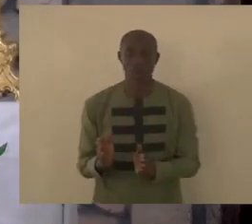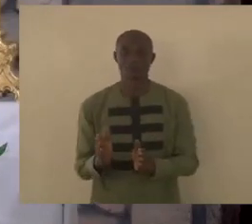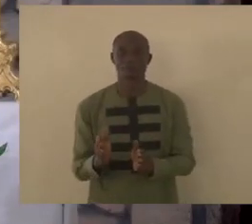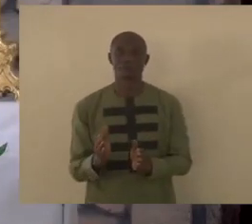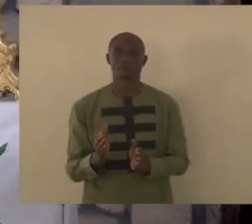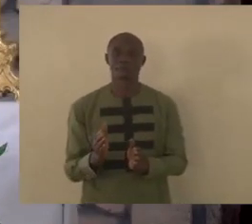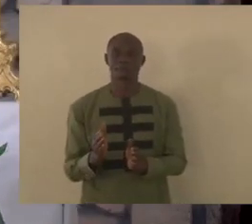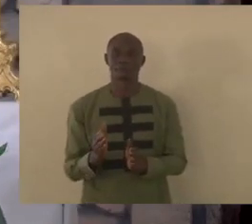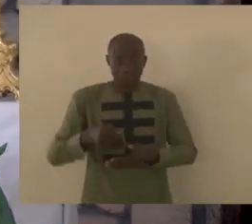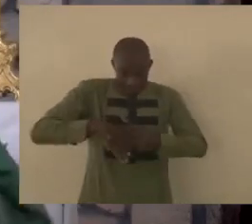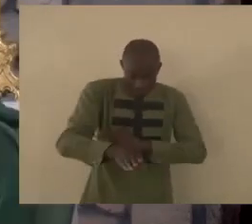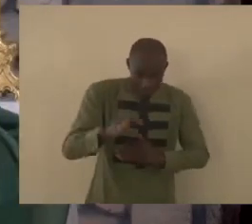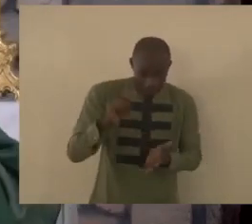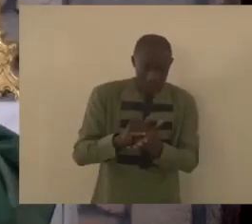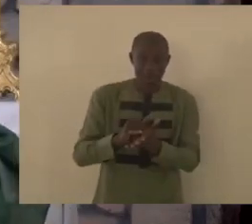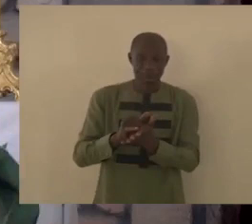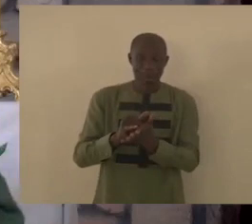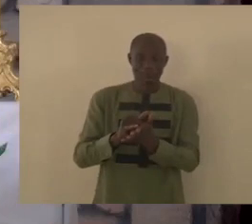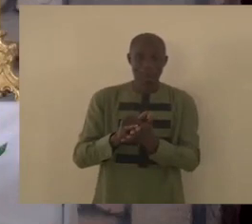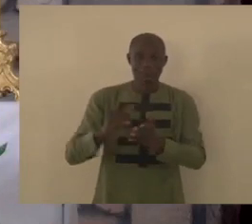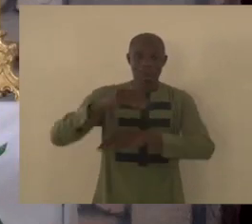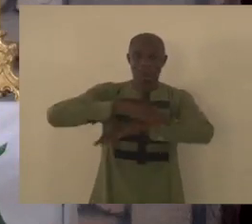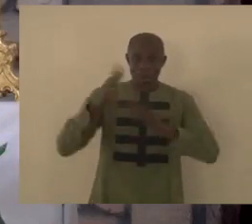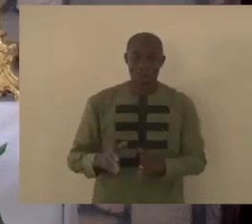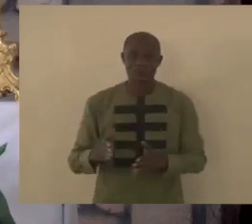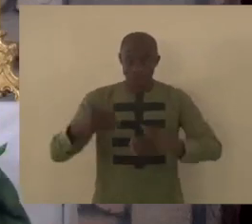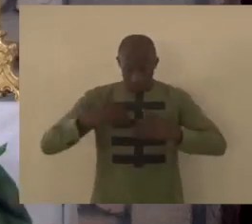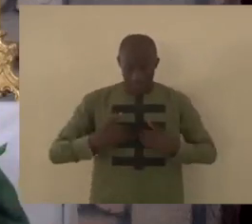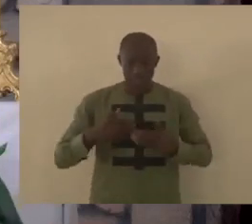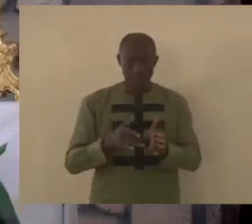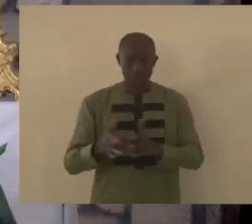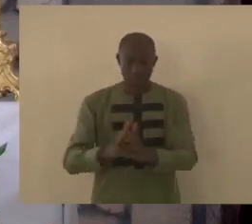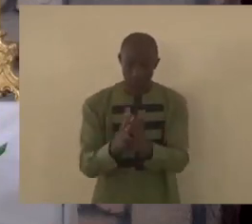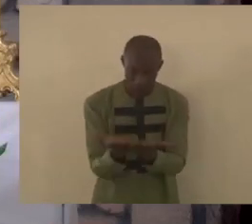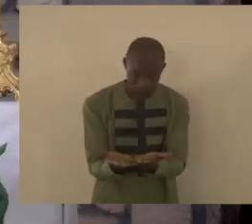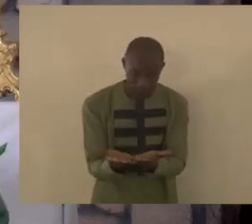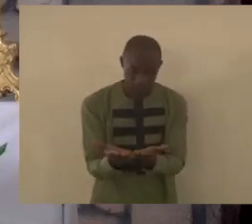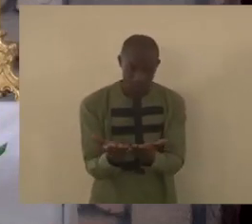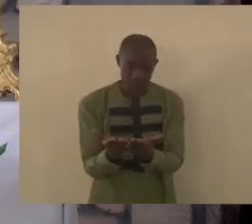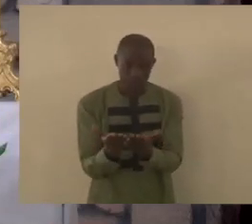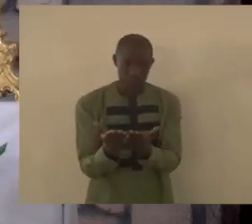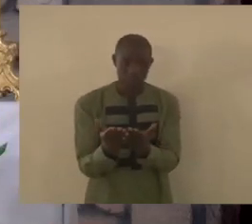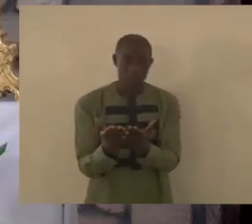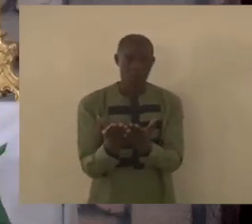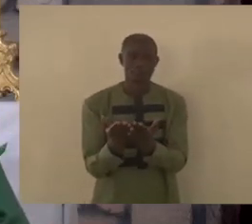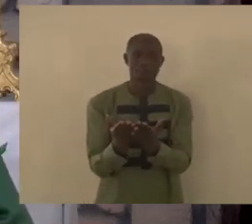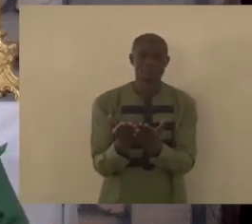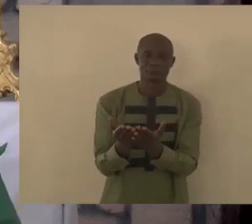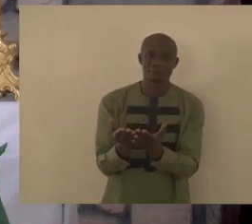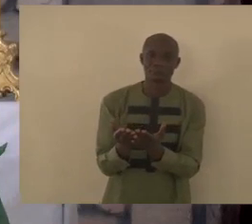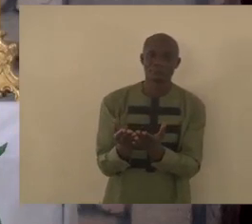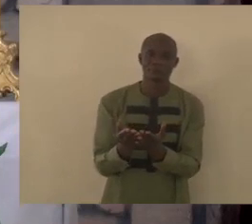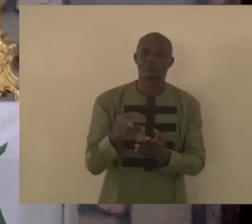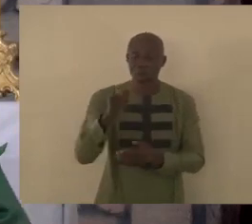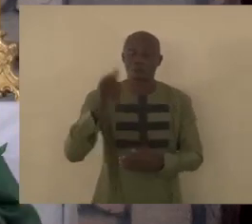boxes. And inside that leather box is contained passages of the scripture. For instance, the Shema